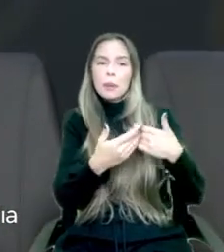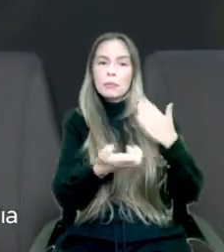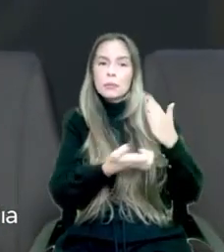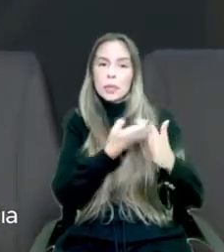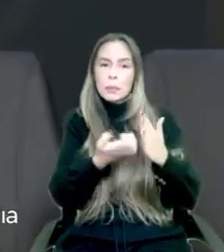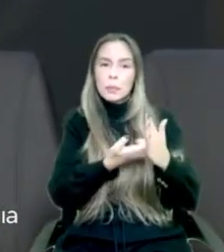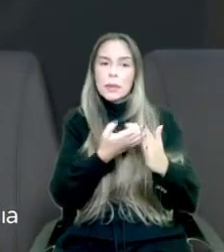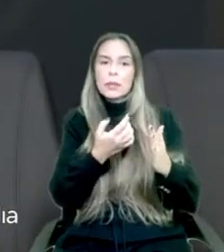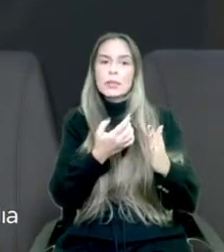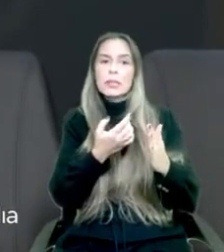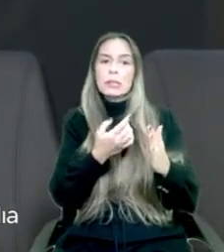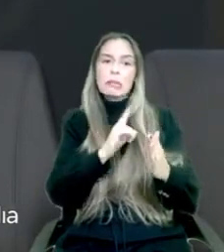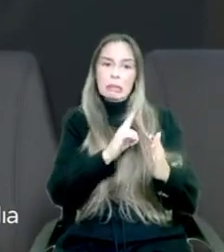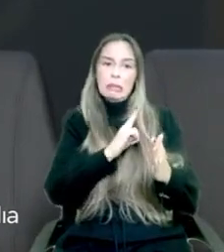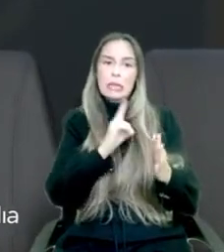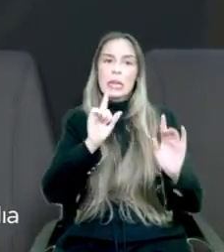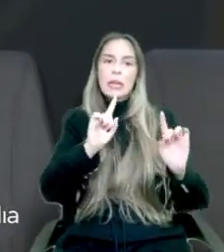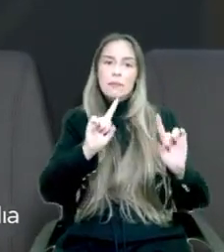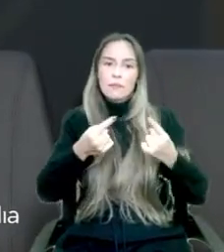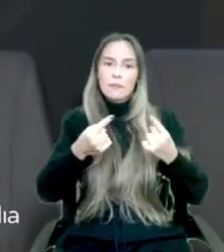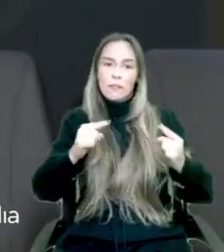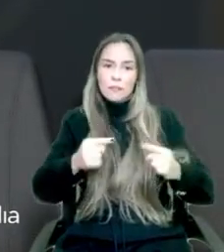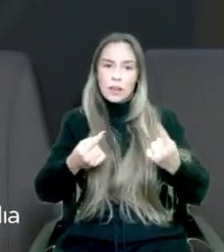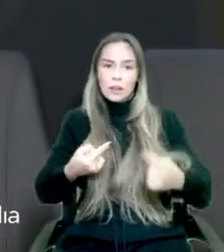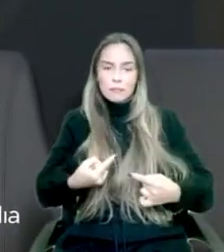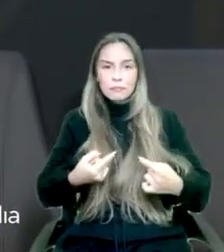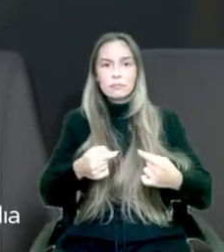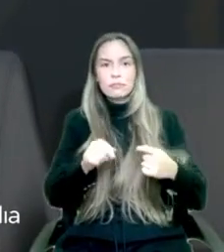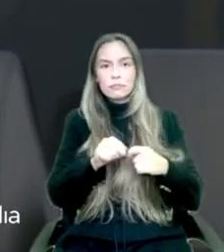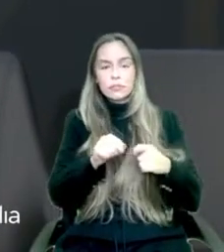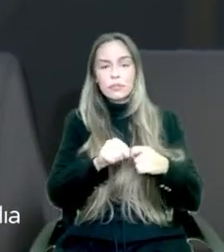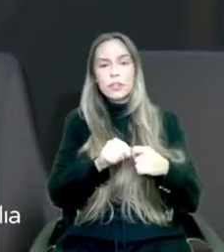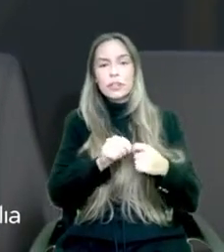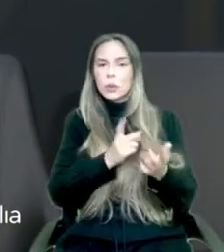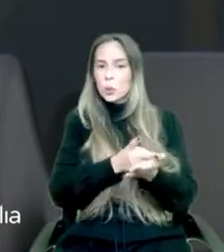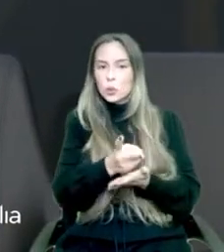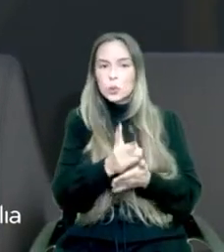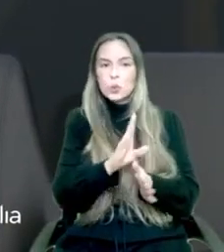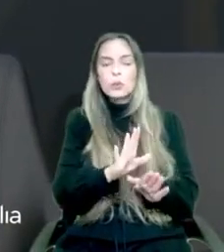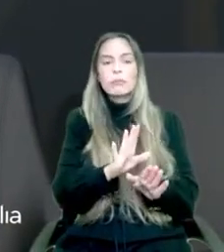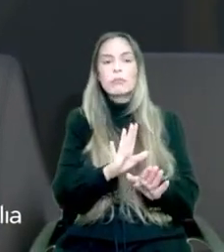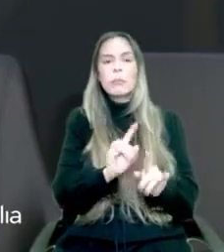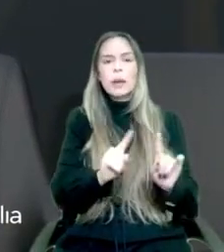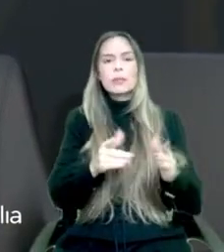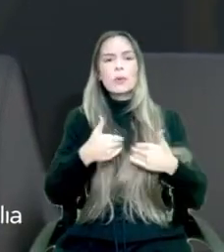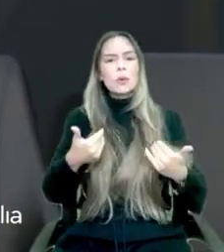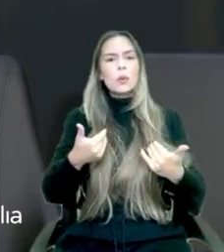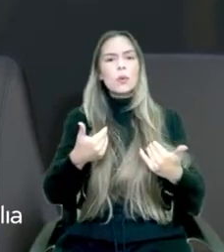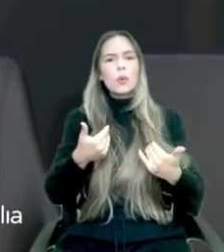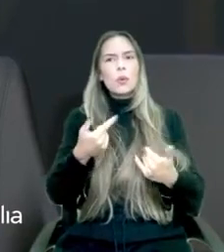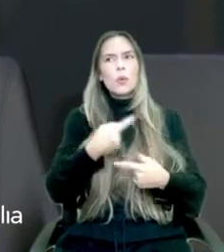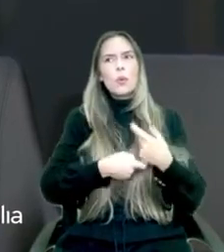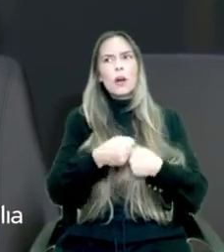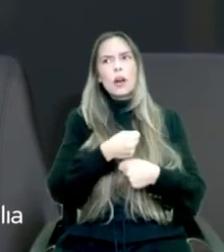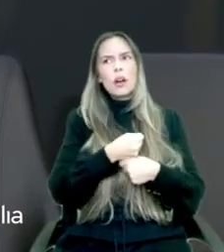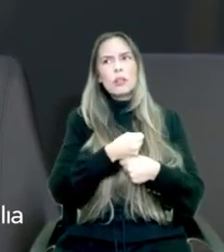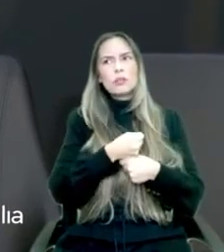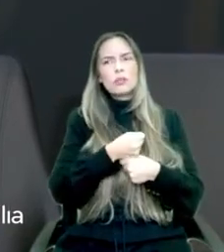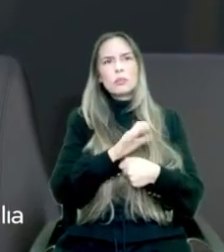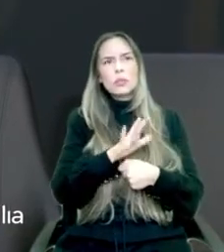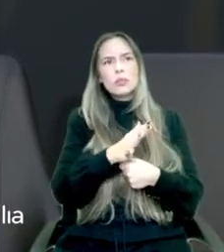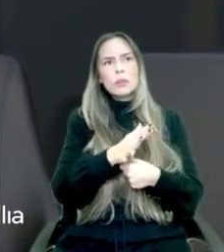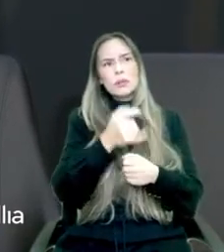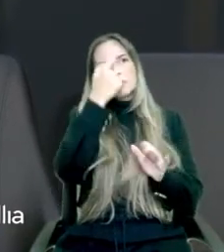challenges in doing so. And then all of a sudden, a year ago or so, AI